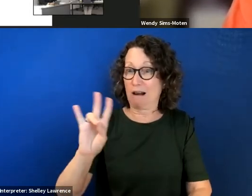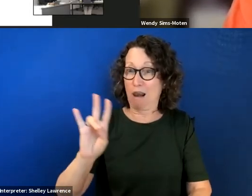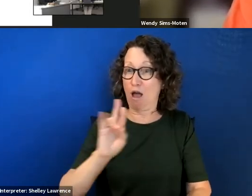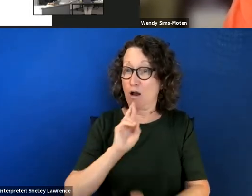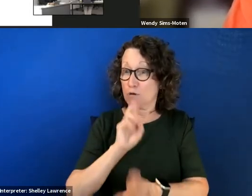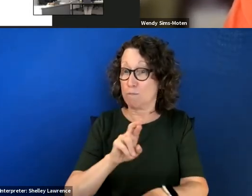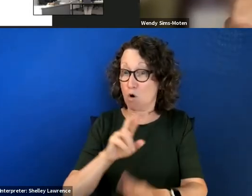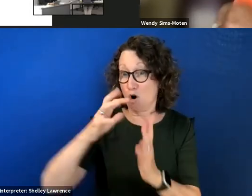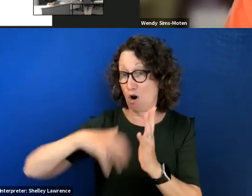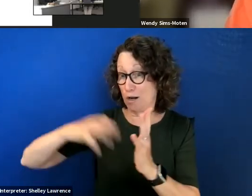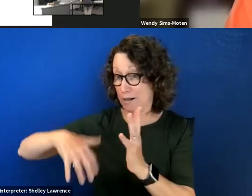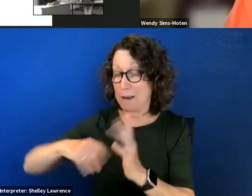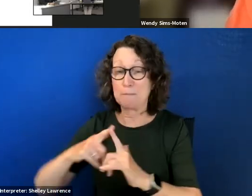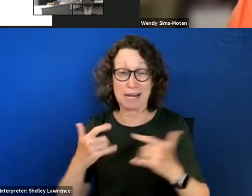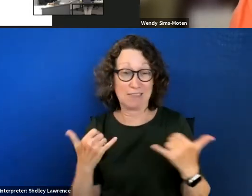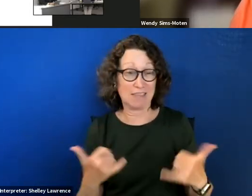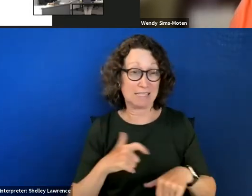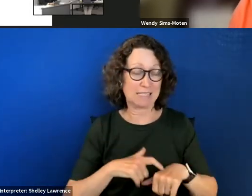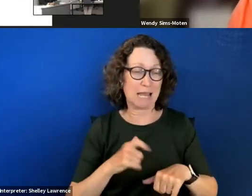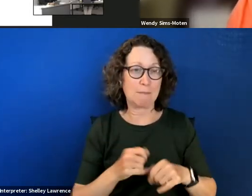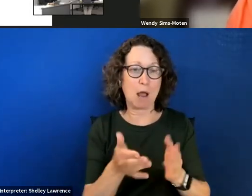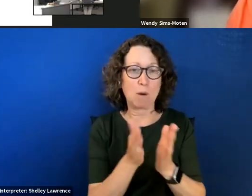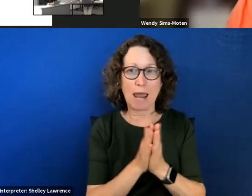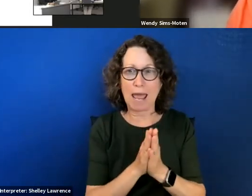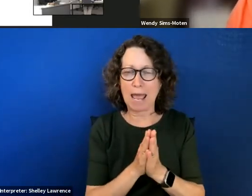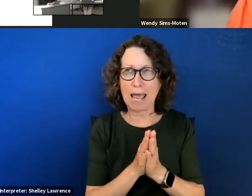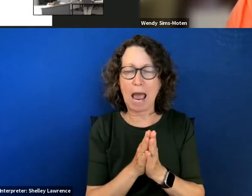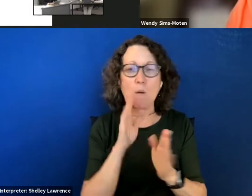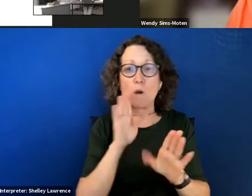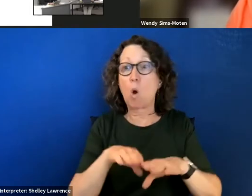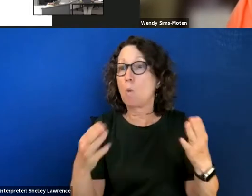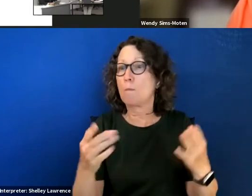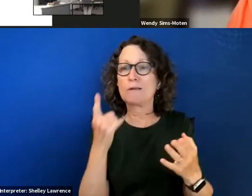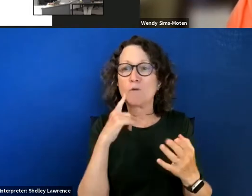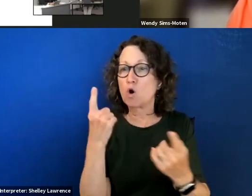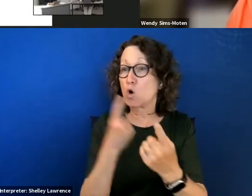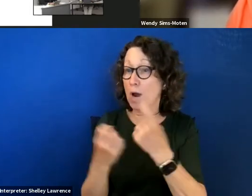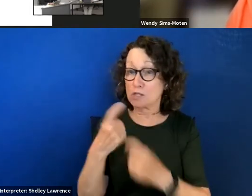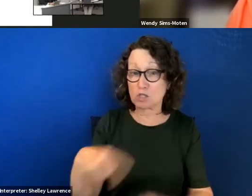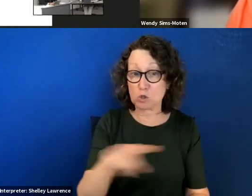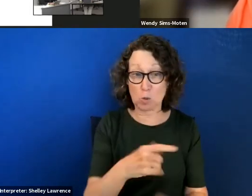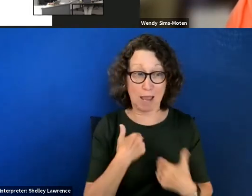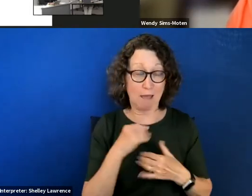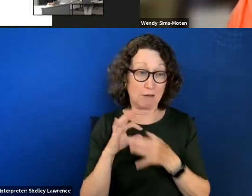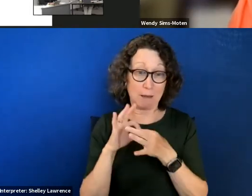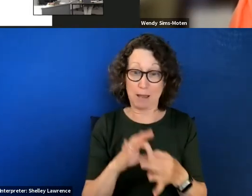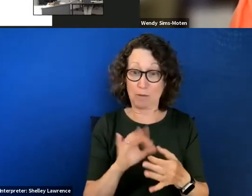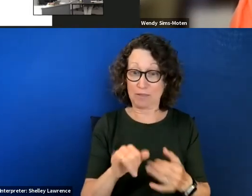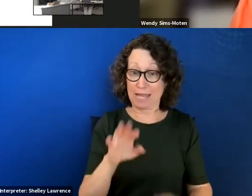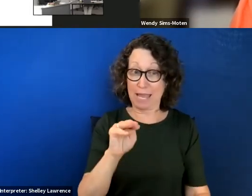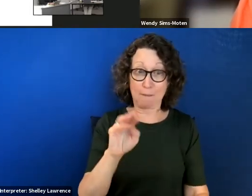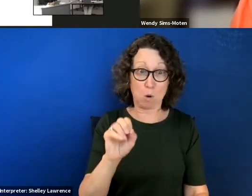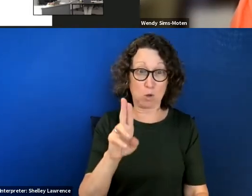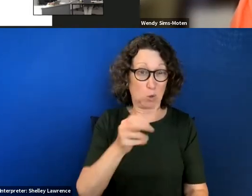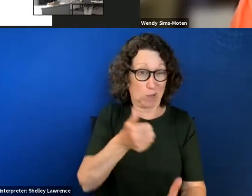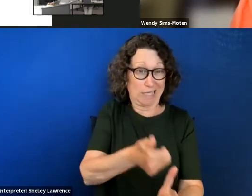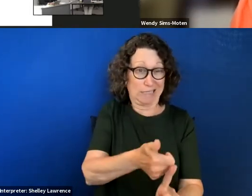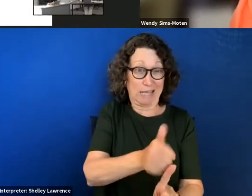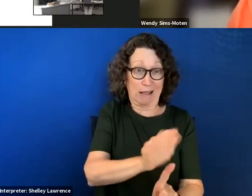report, but at this time I will ask, I will open it up for any questions you have about the MOU itself.